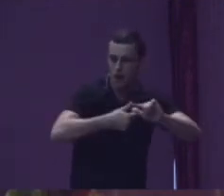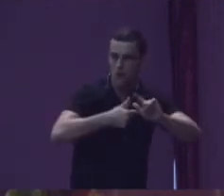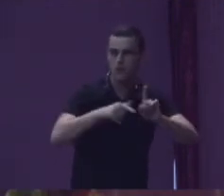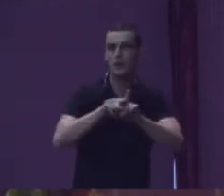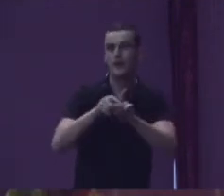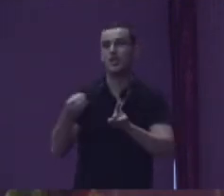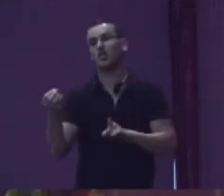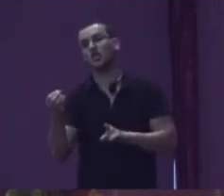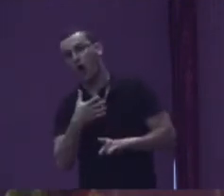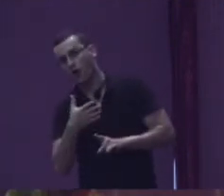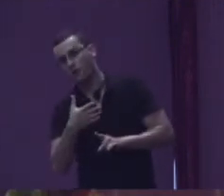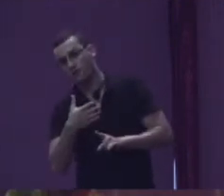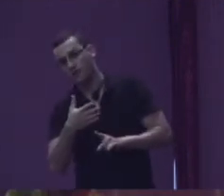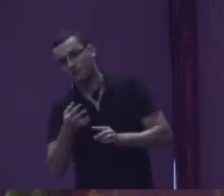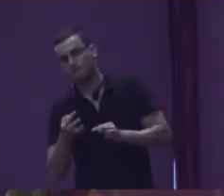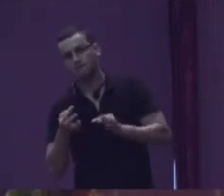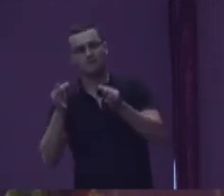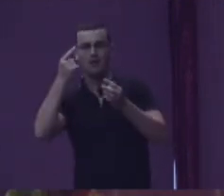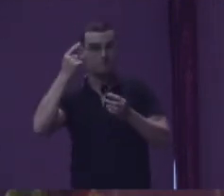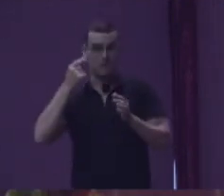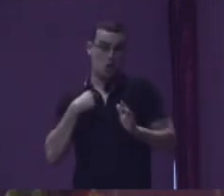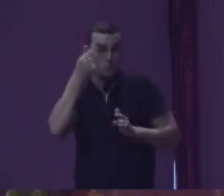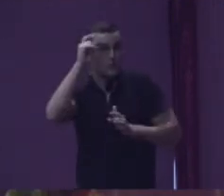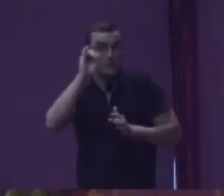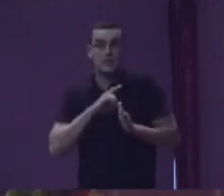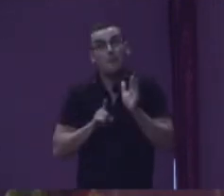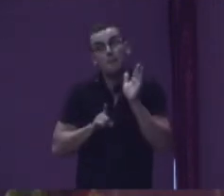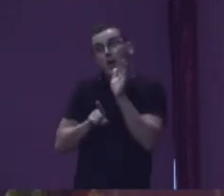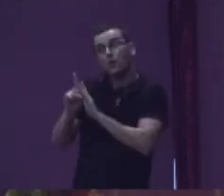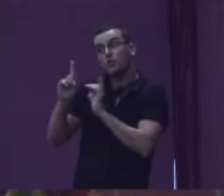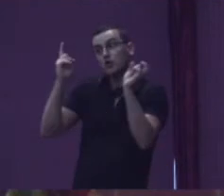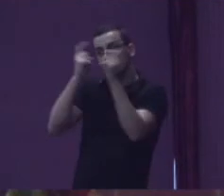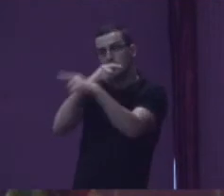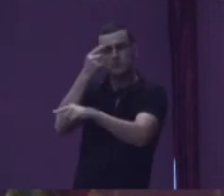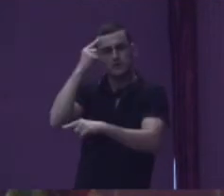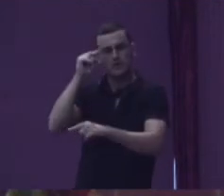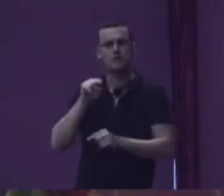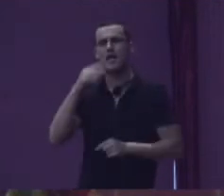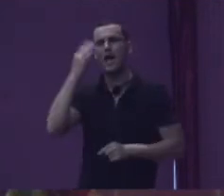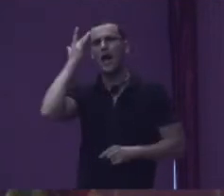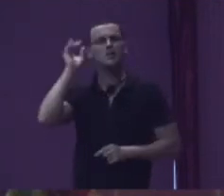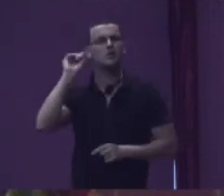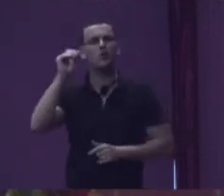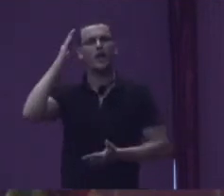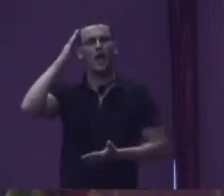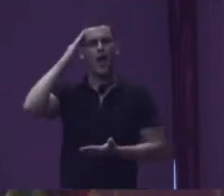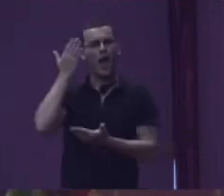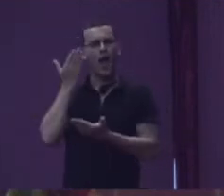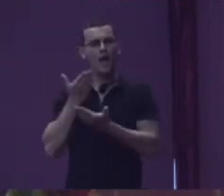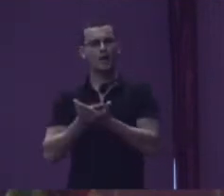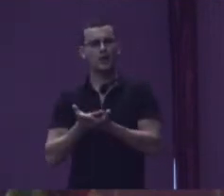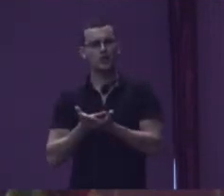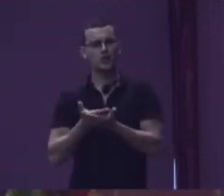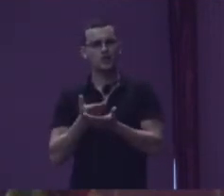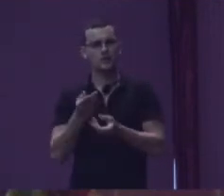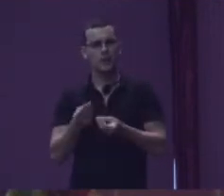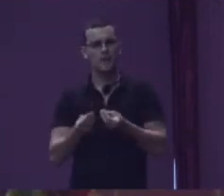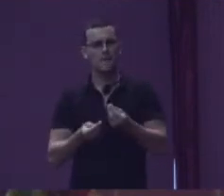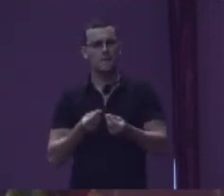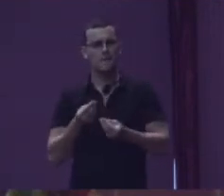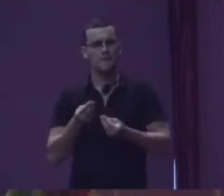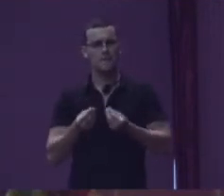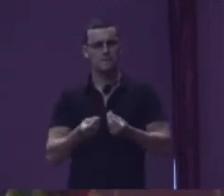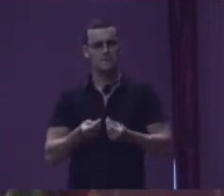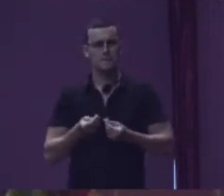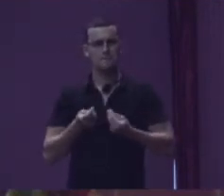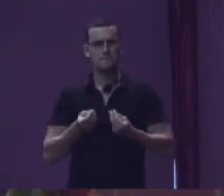Eu não sei se é uma pergunta muito difícil, mas você acha que esse sincretismo, né? Você observou que esse sincretismo ele se dava